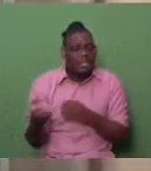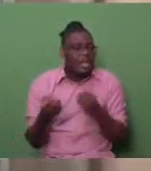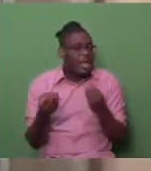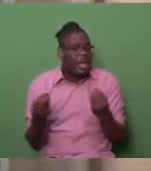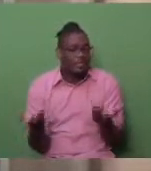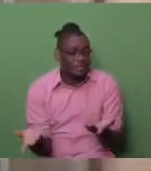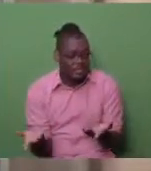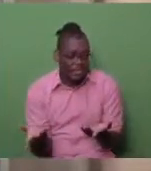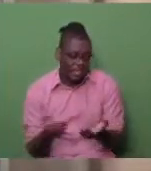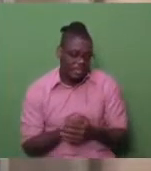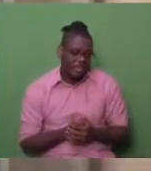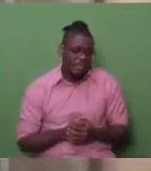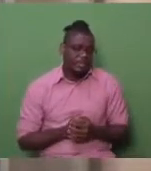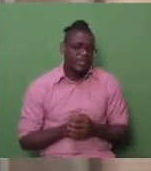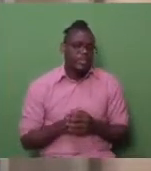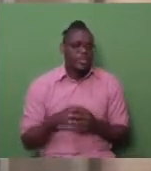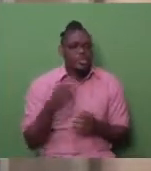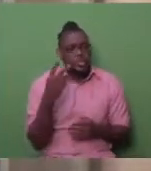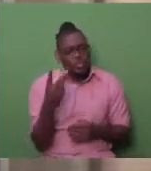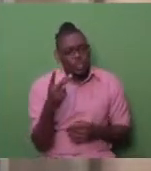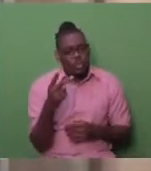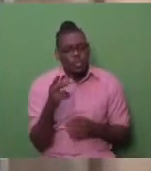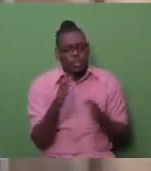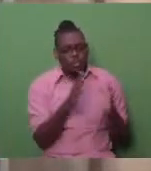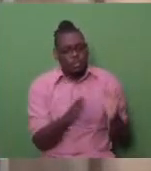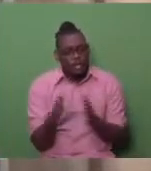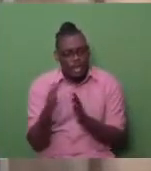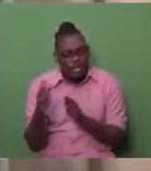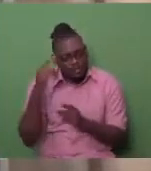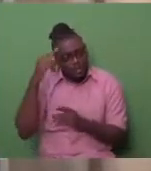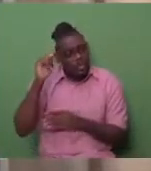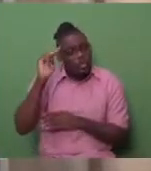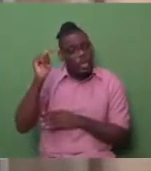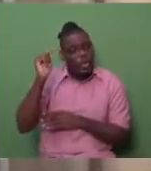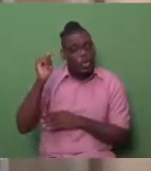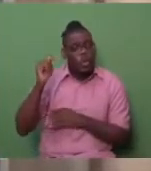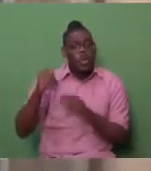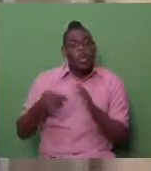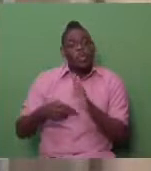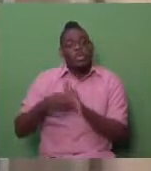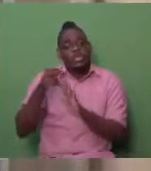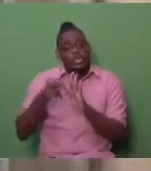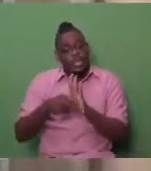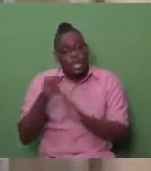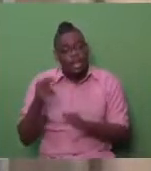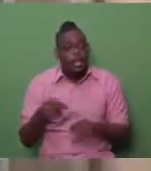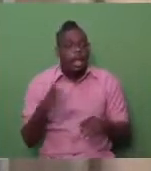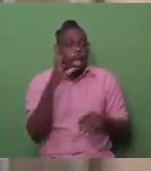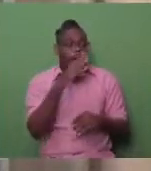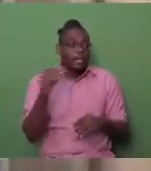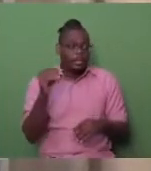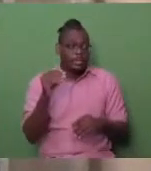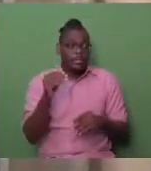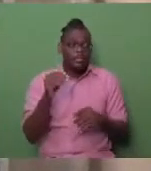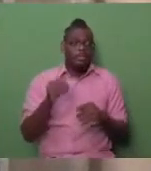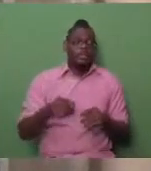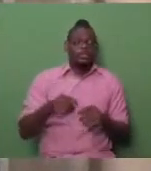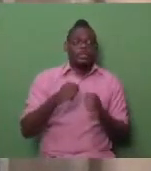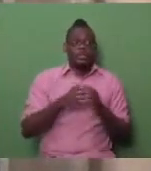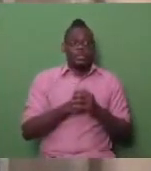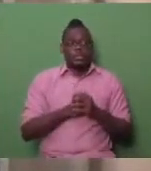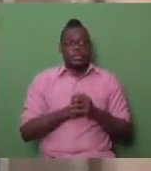And same way these hotels will come crashing down, just like the Sanders scandal, because you're granting incentives and so on, these will come crashing down